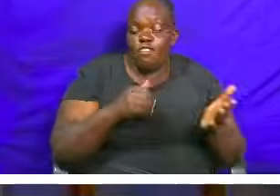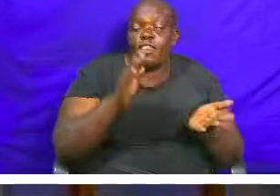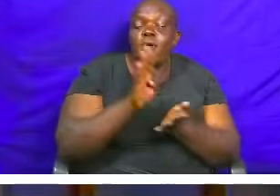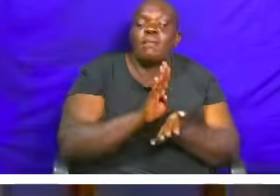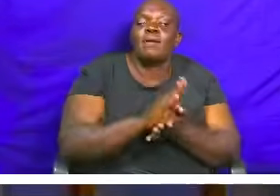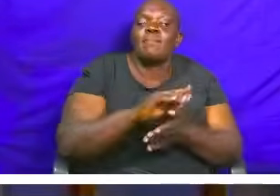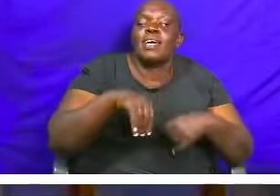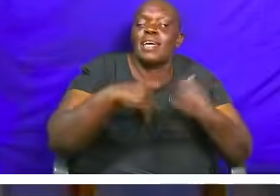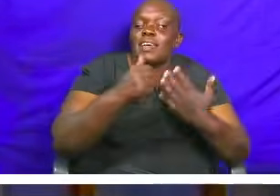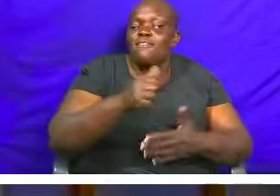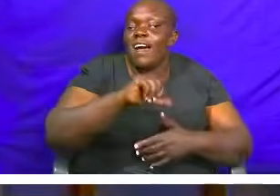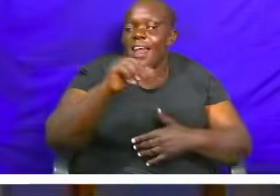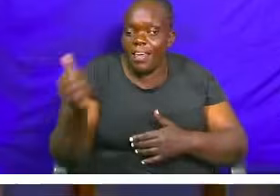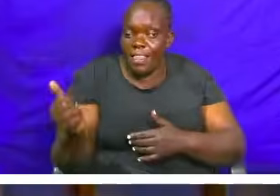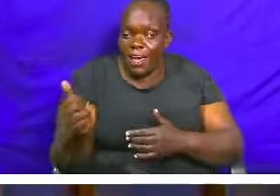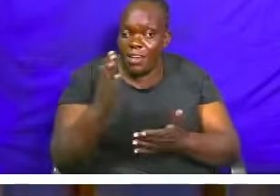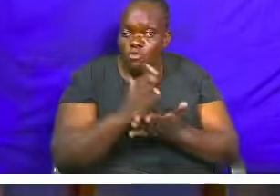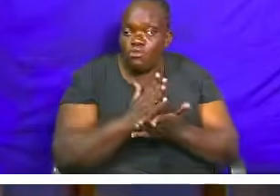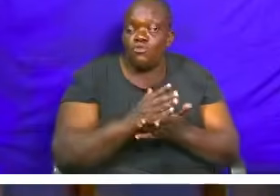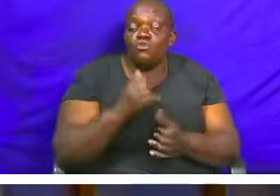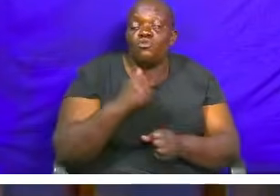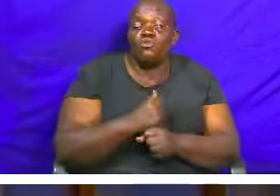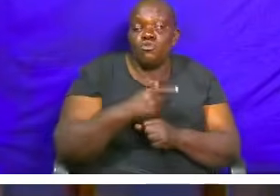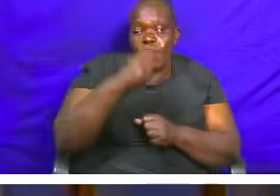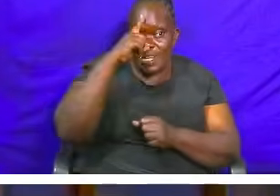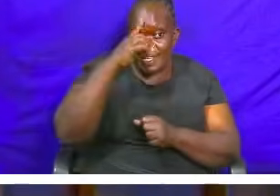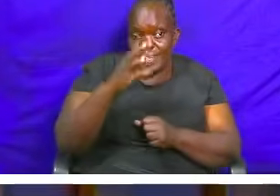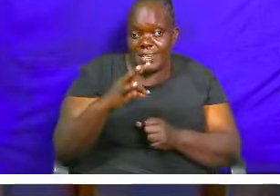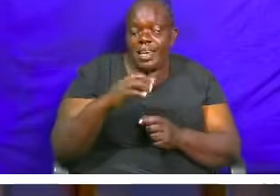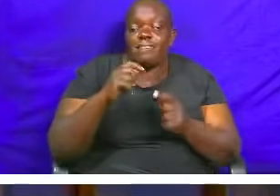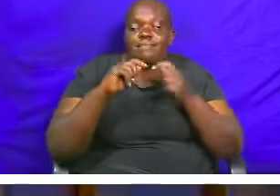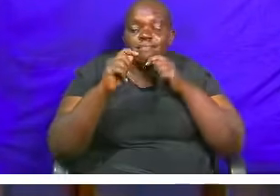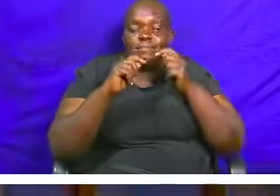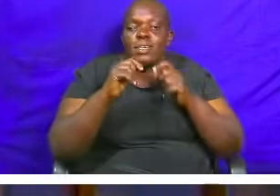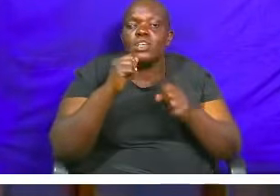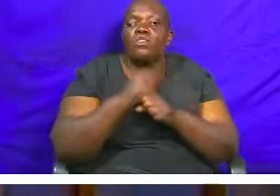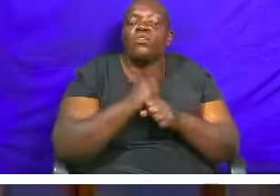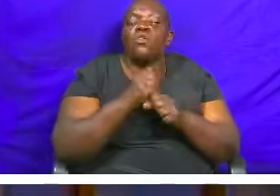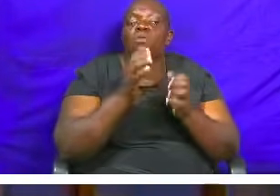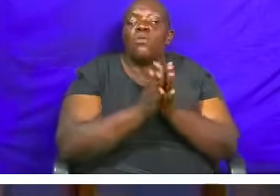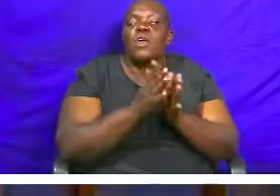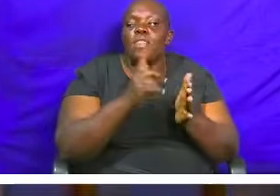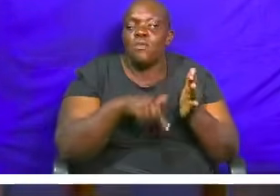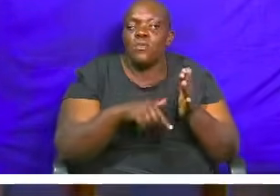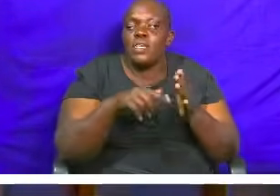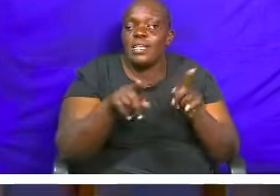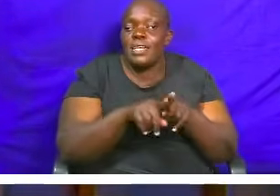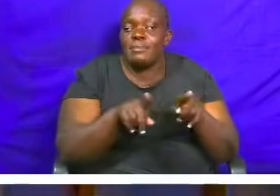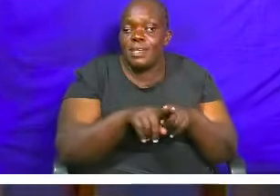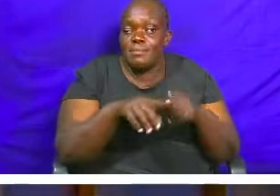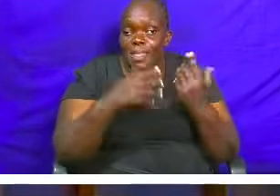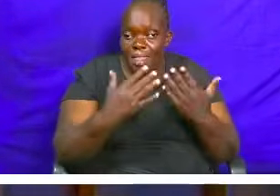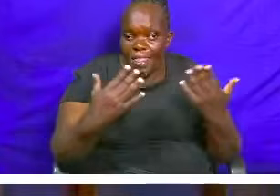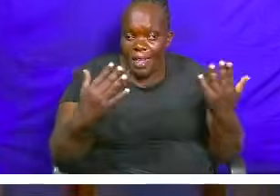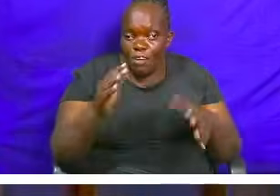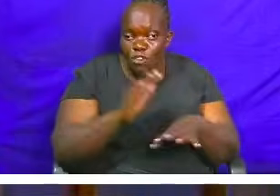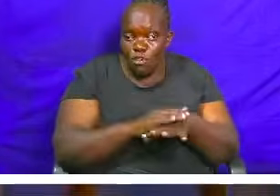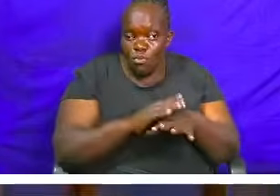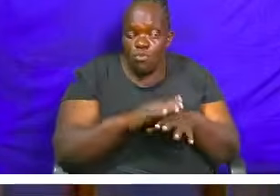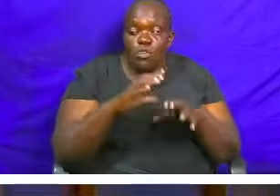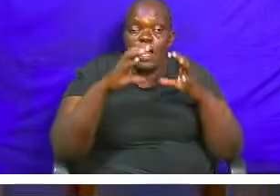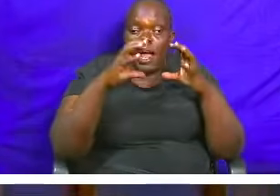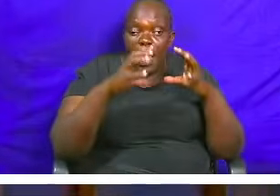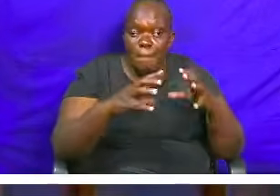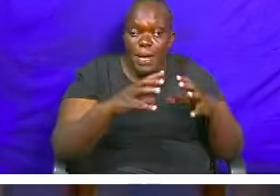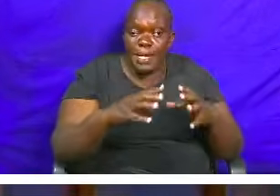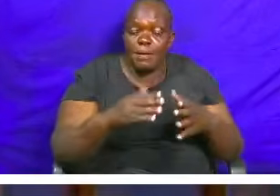of credit, they have to do a serious vetting of who are we dealing with. It's the same thing that those refineries and those companies will do. Before